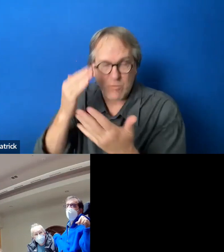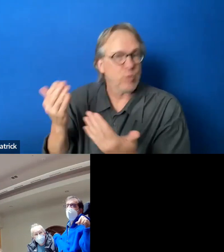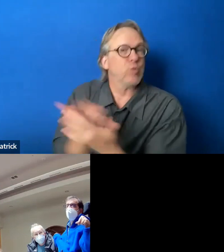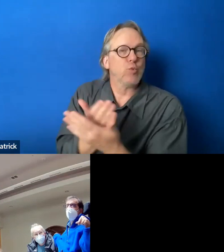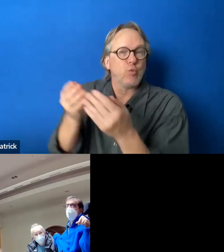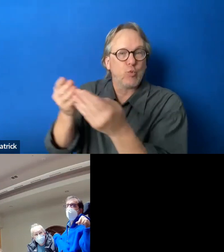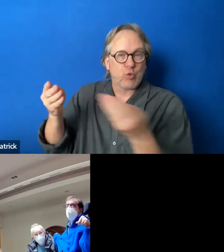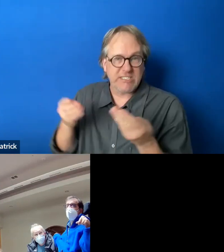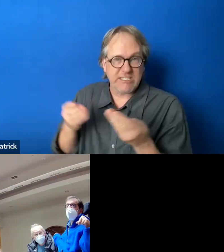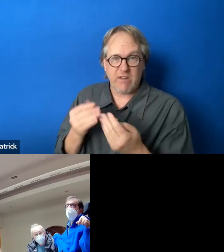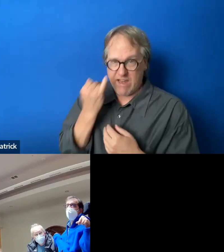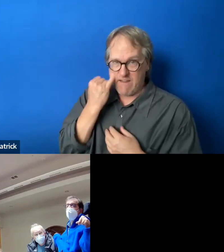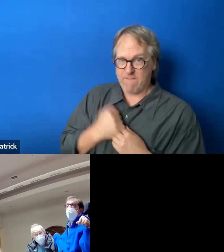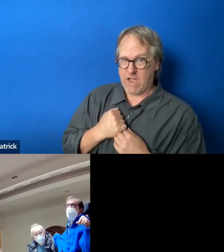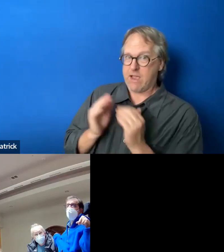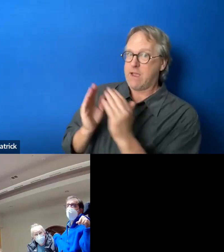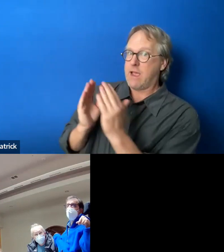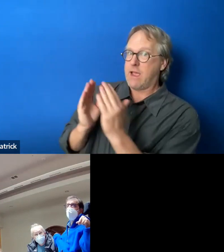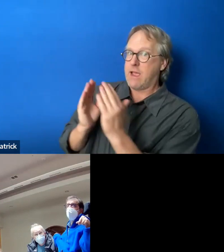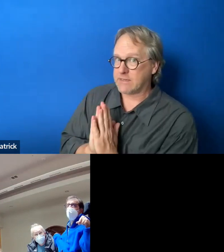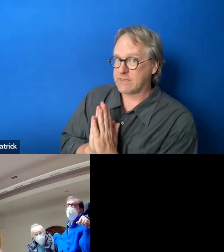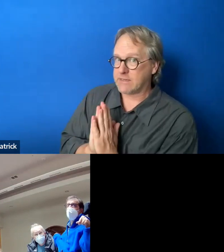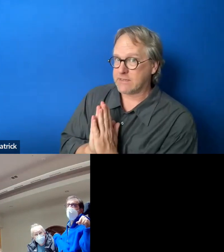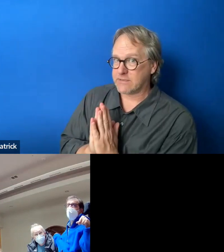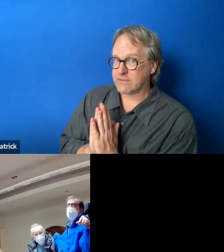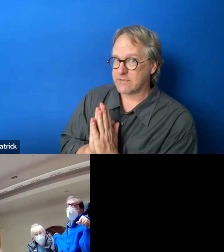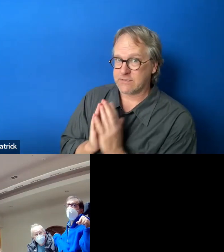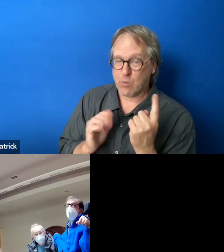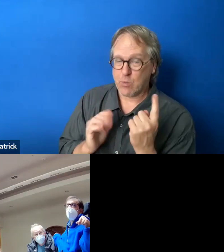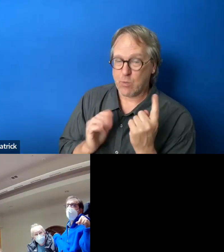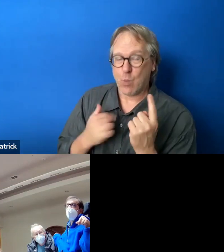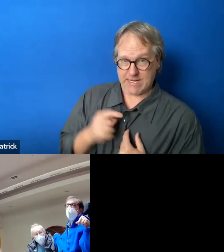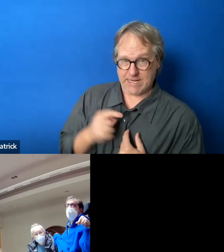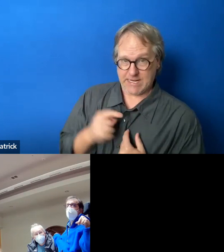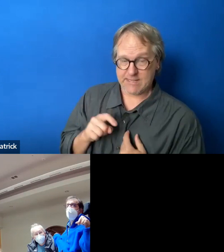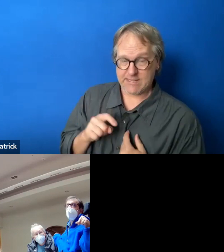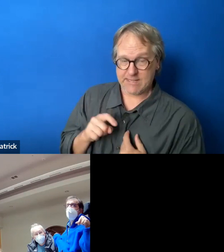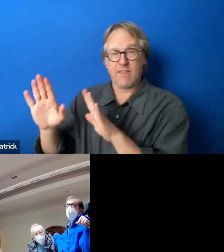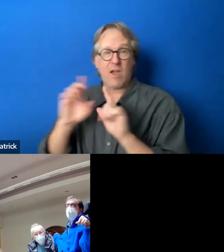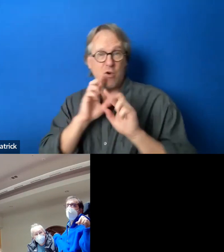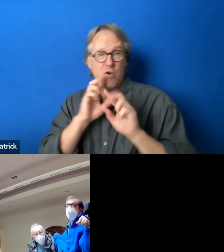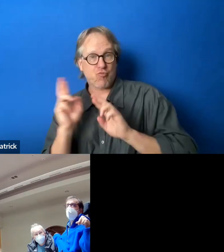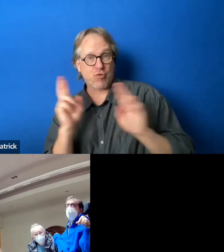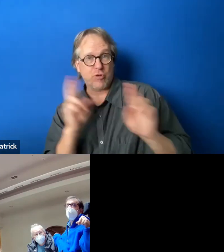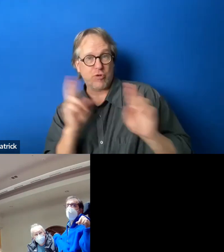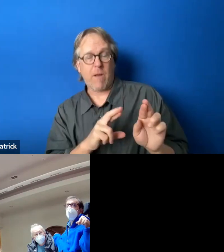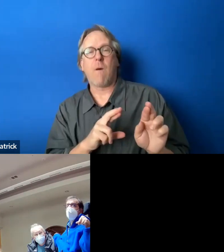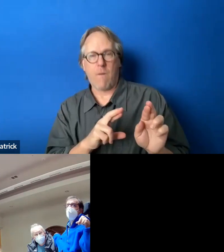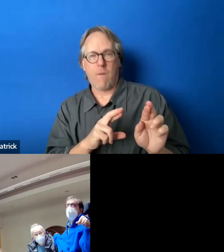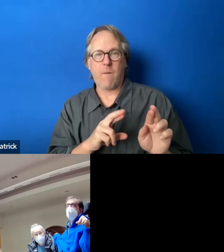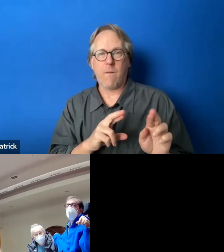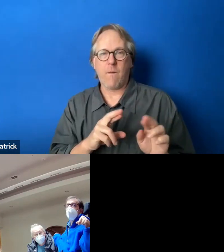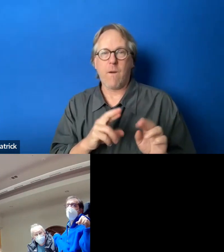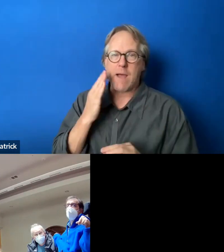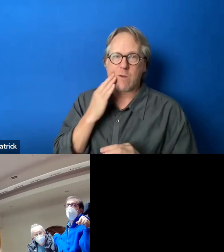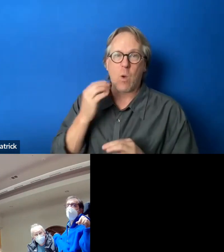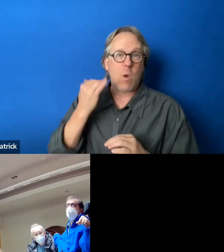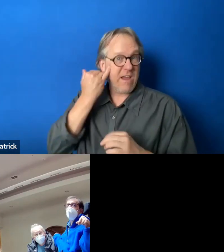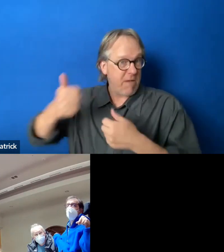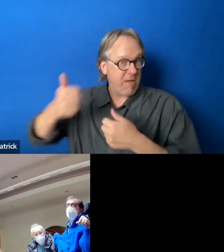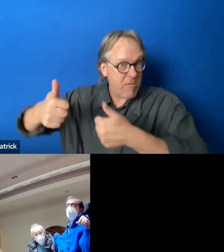the response often tells me a lot about the place and how ready they really